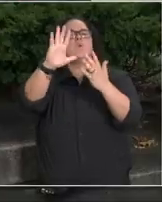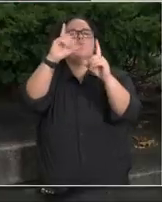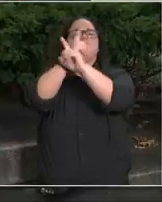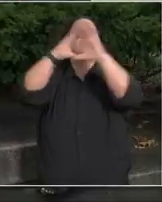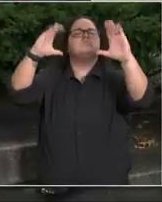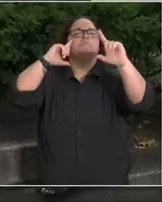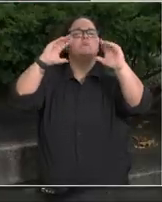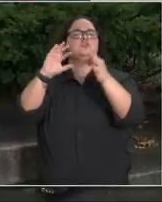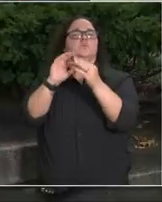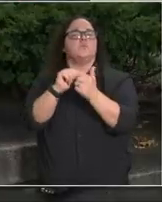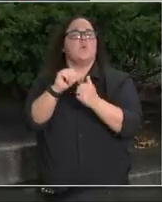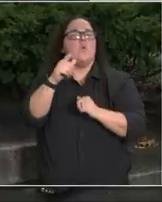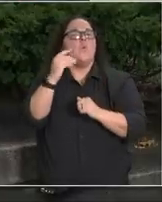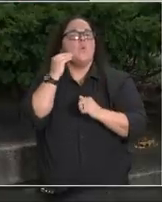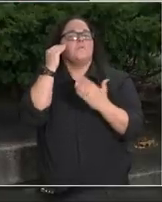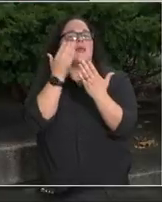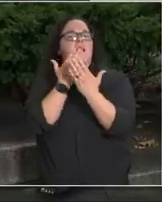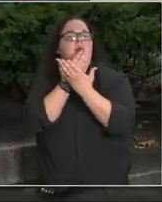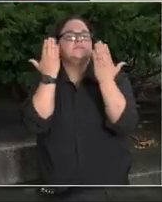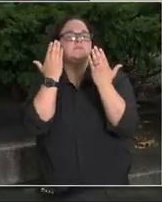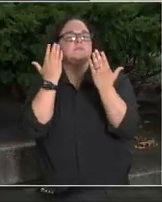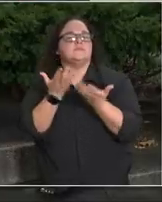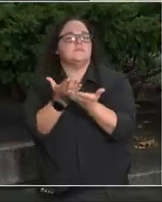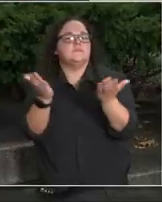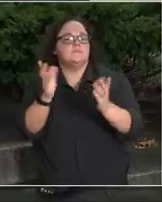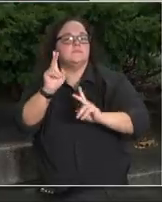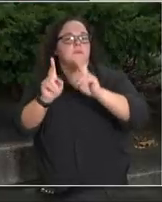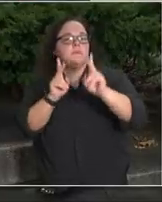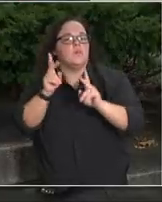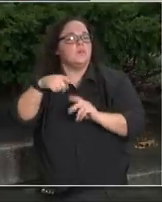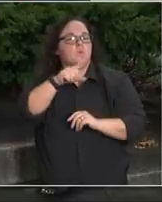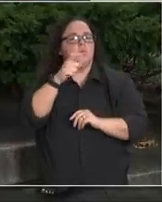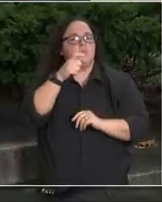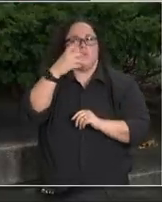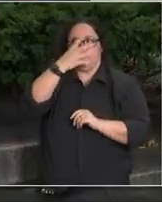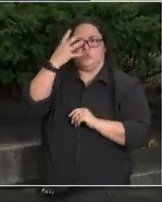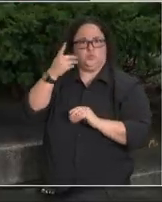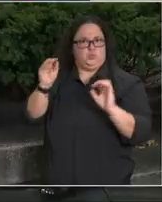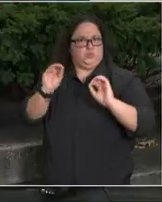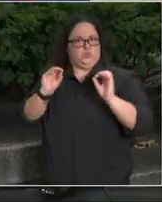district and people without status? Do they both need to be worried that D.C.